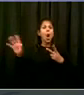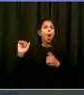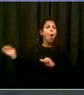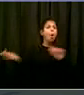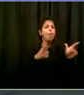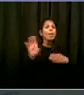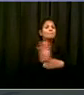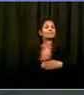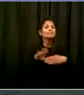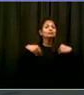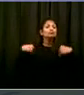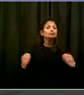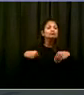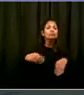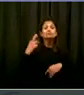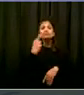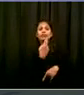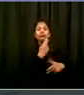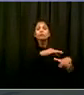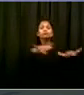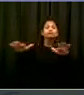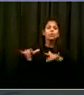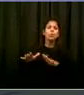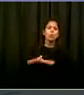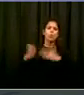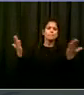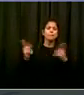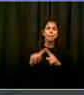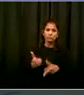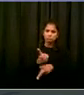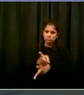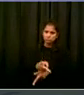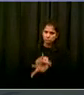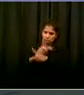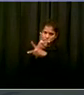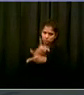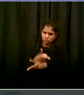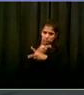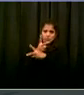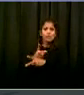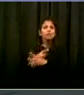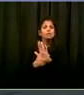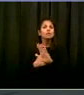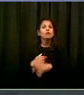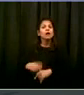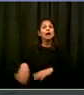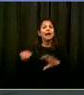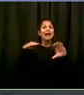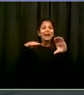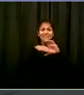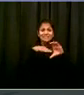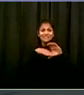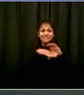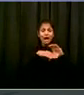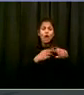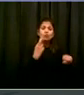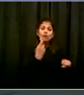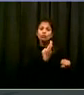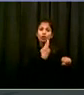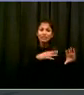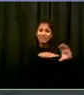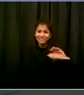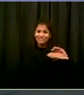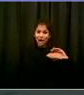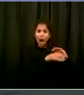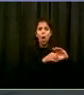COVID testing. All businesses remain open, but we urge caution. And we ask business owners to be very scrupulous about